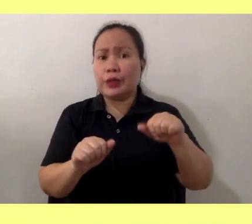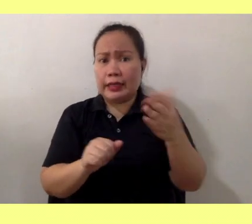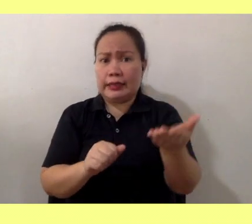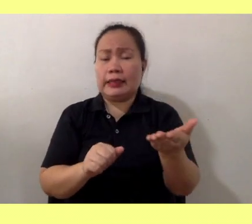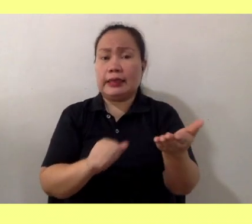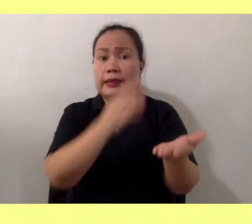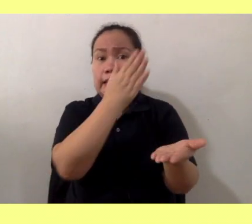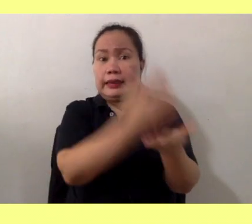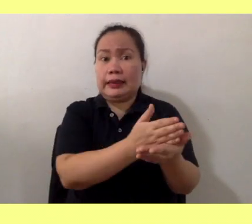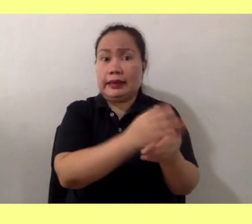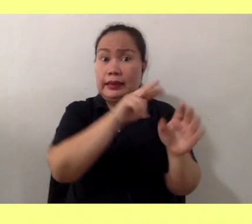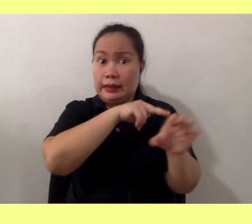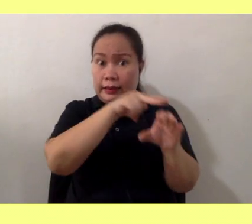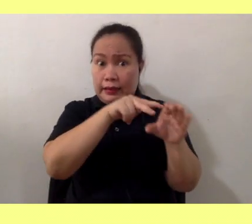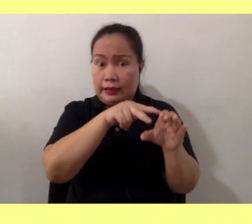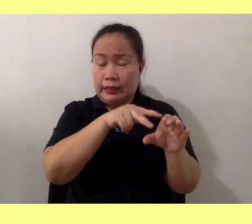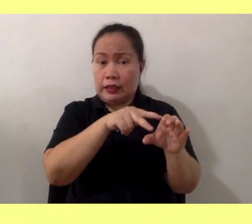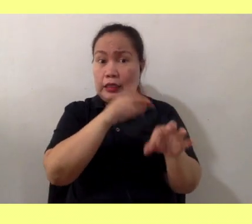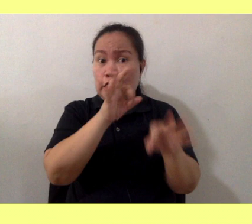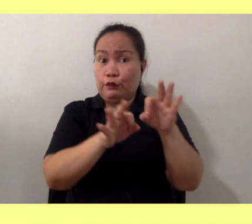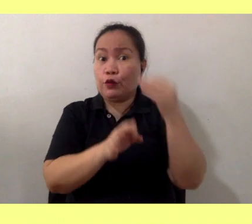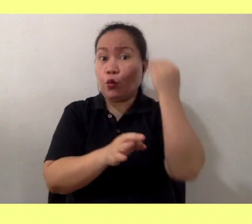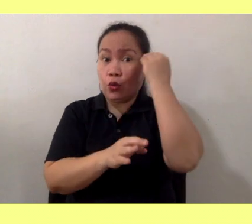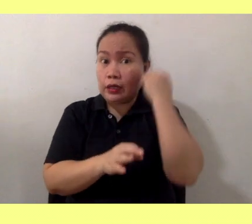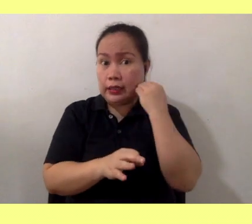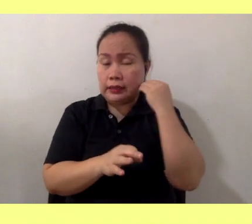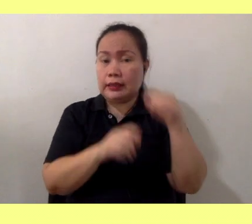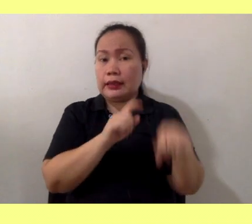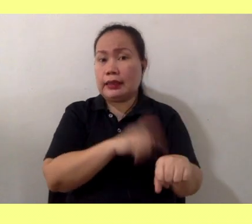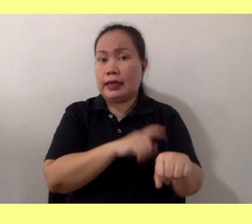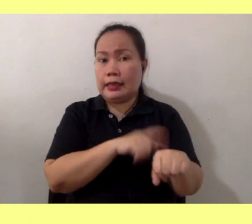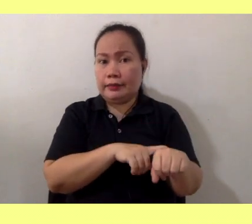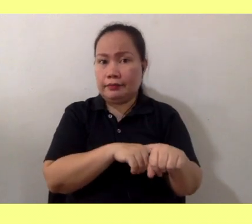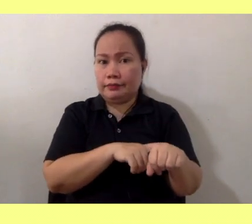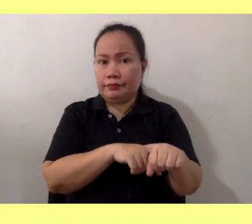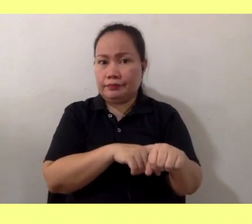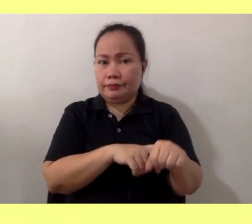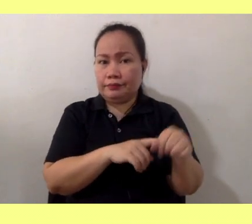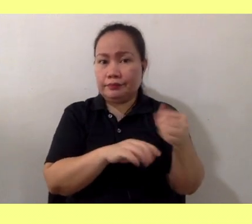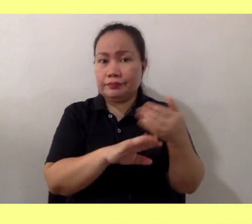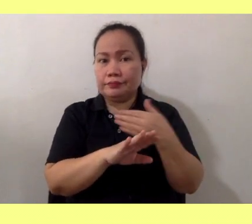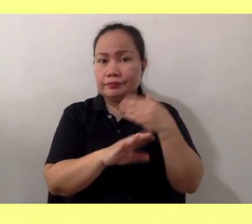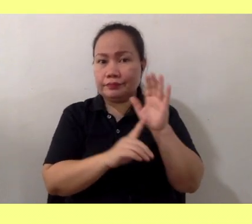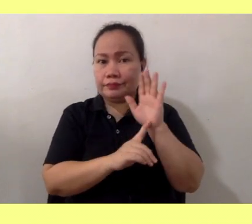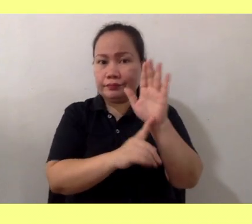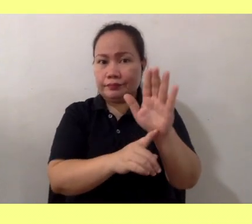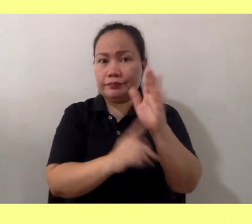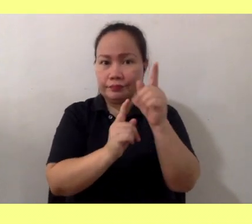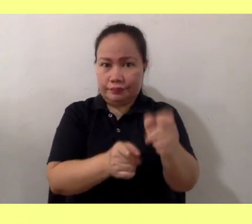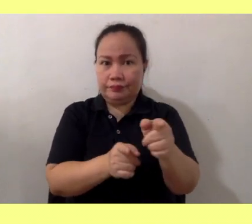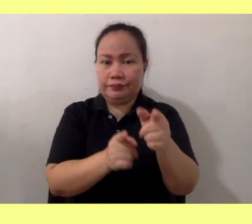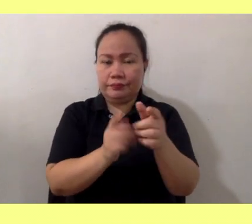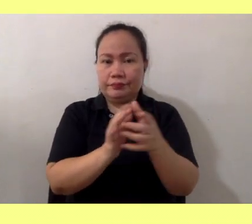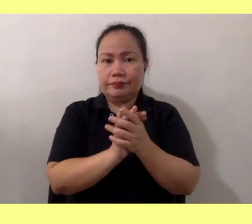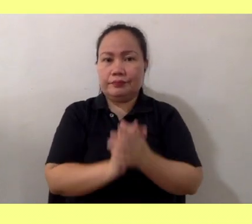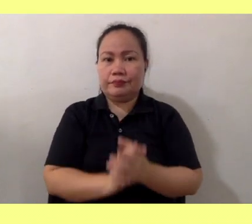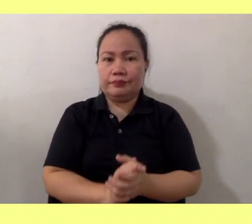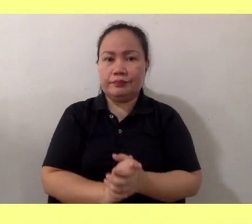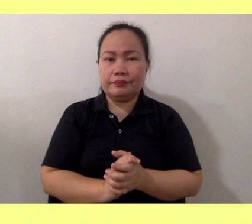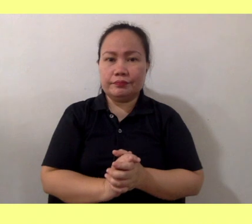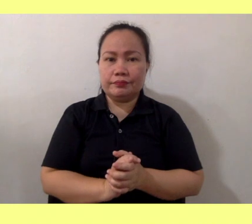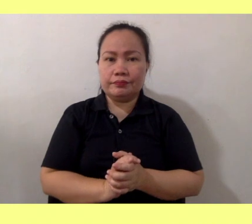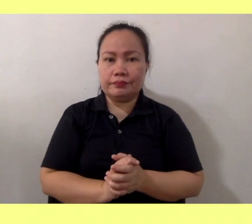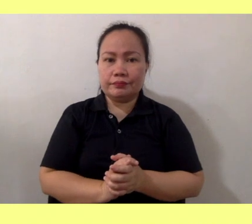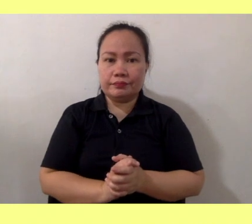the video so you can have enough time to answer before I show you the